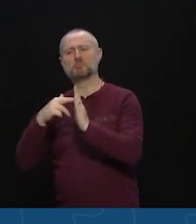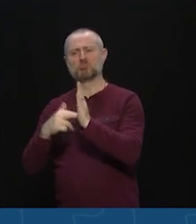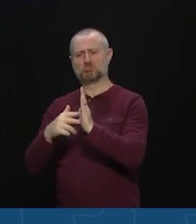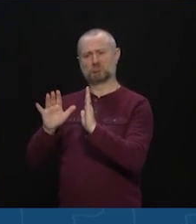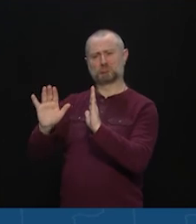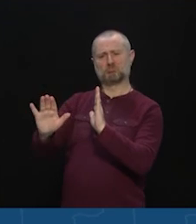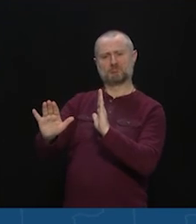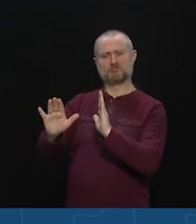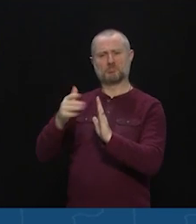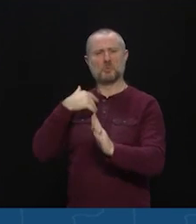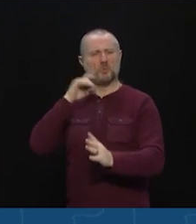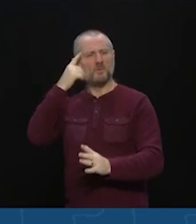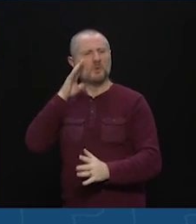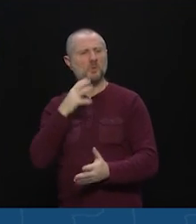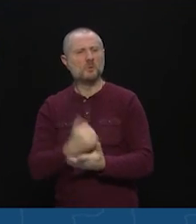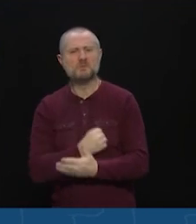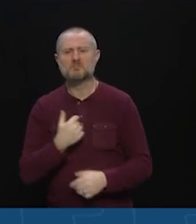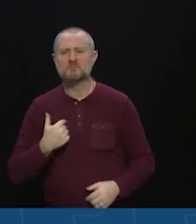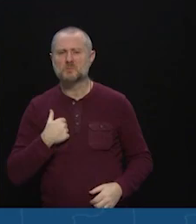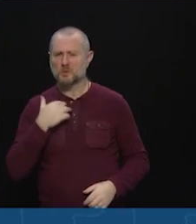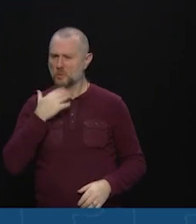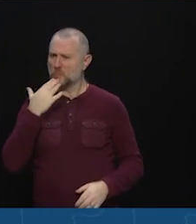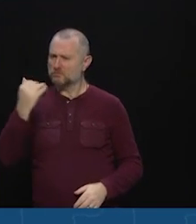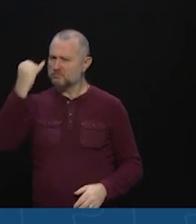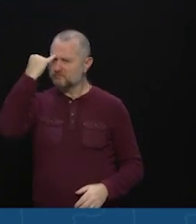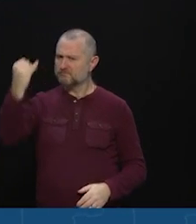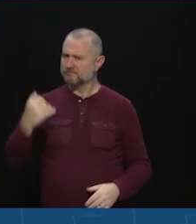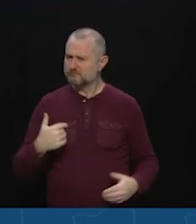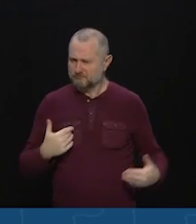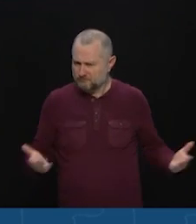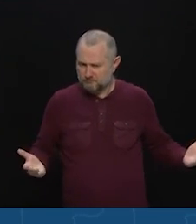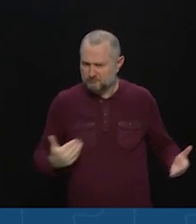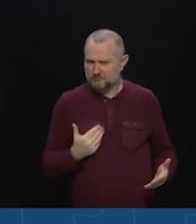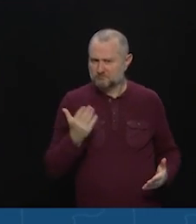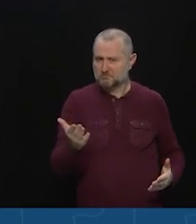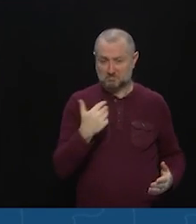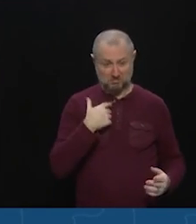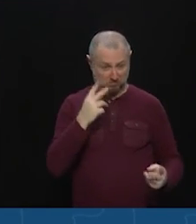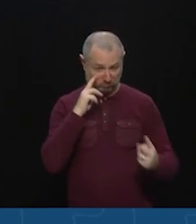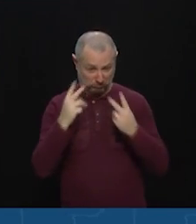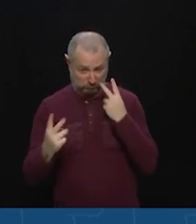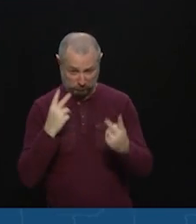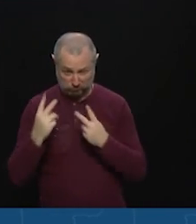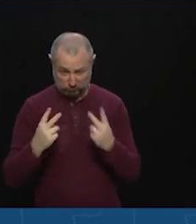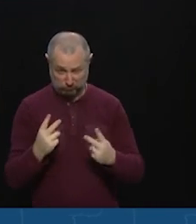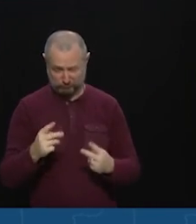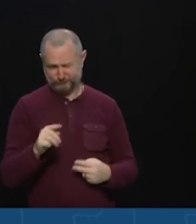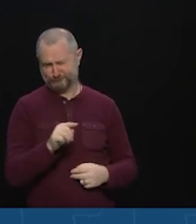All right. Thank you, everybody. Appreciate you coming out.